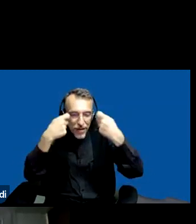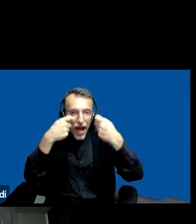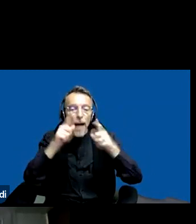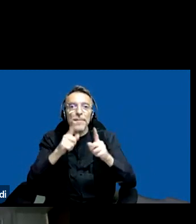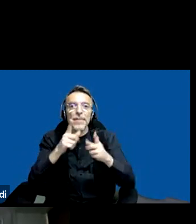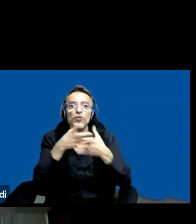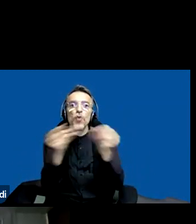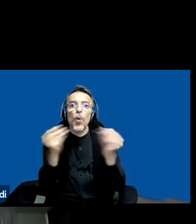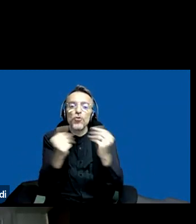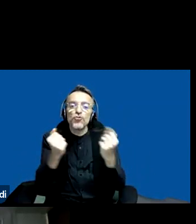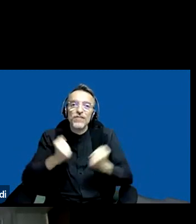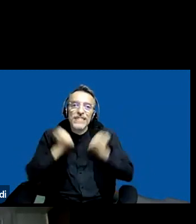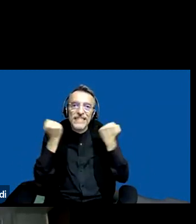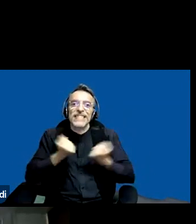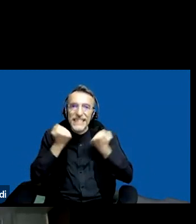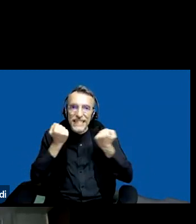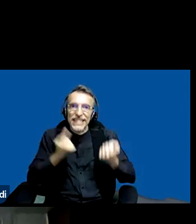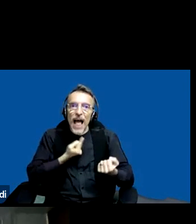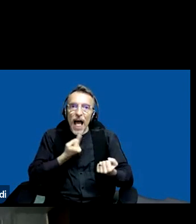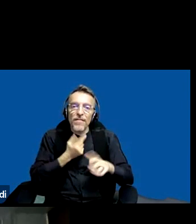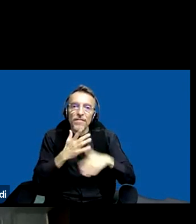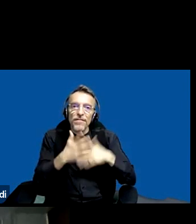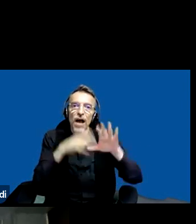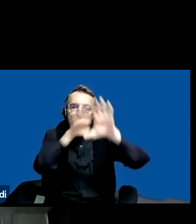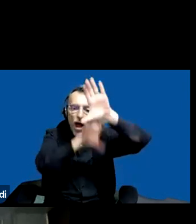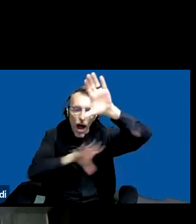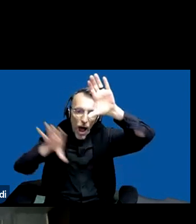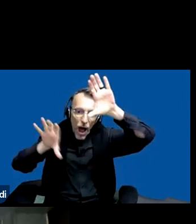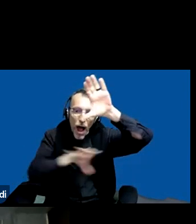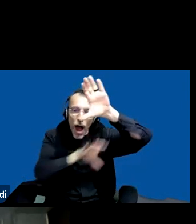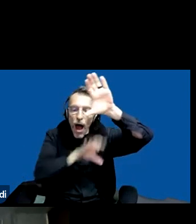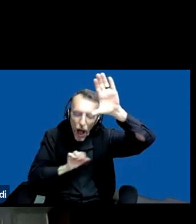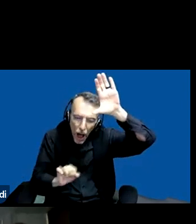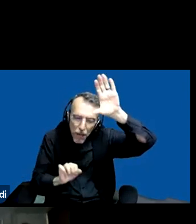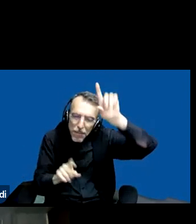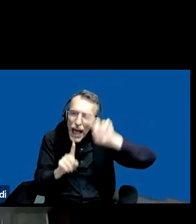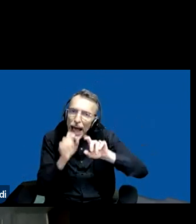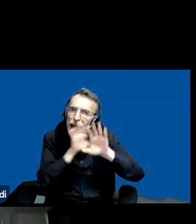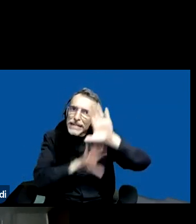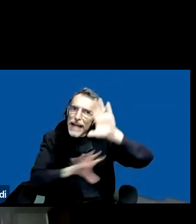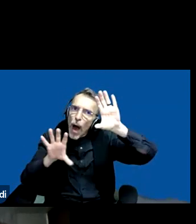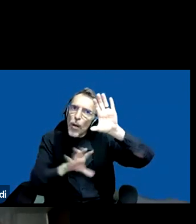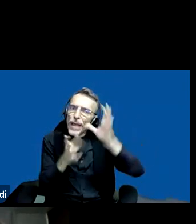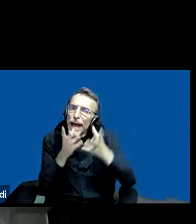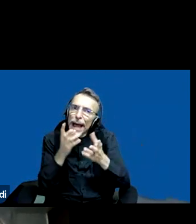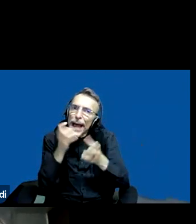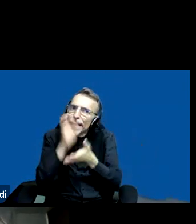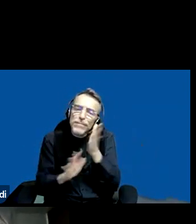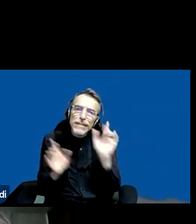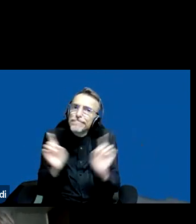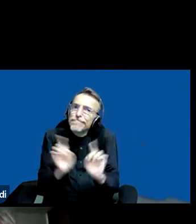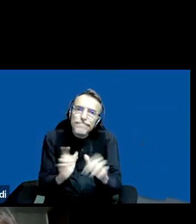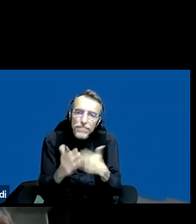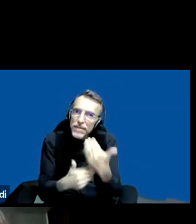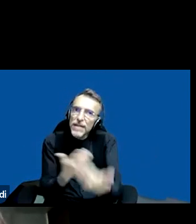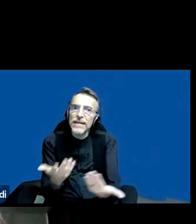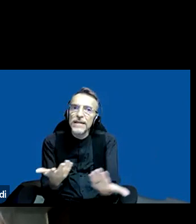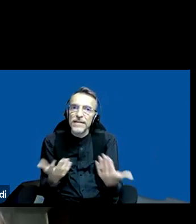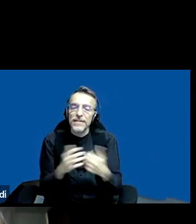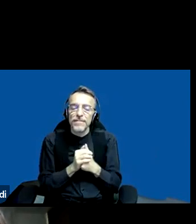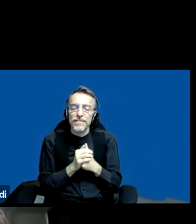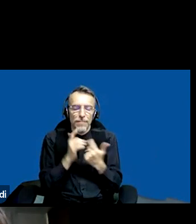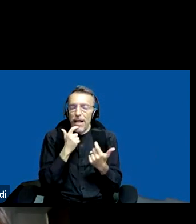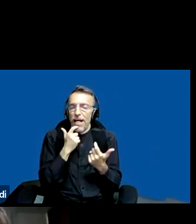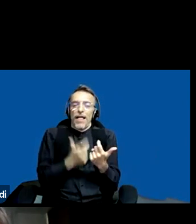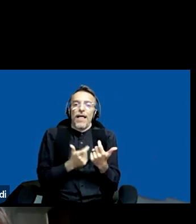listen to Southern experience of that, which is often a day-to-day. And then just the final question I'd like